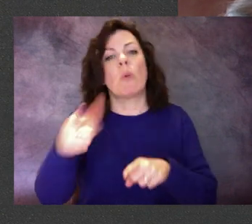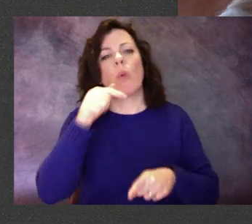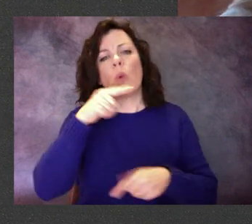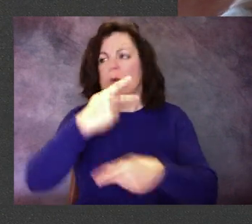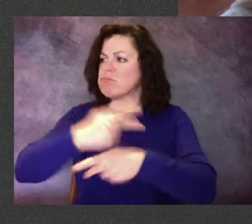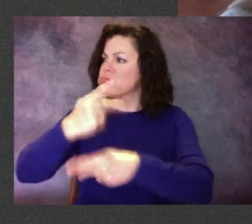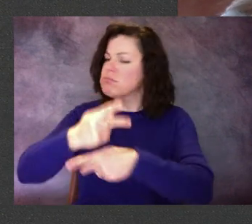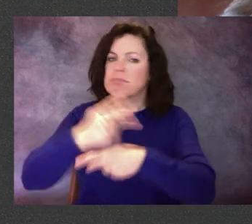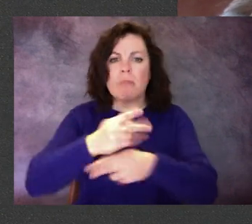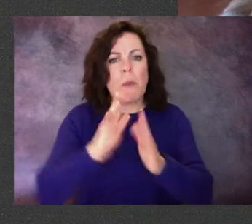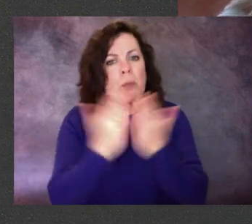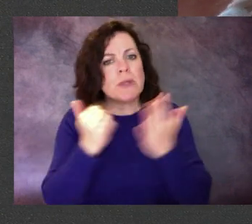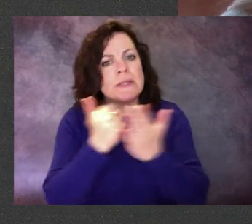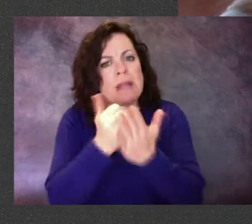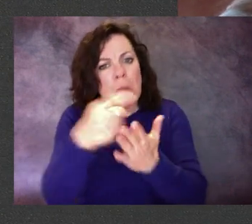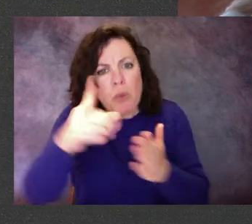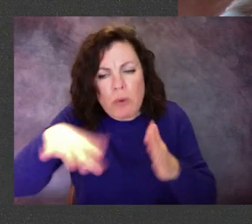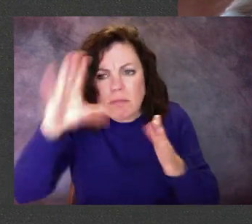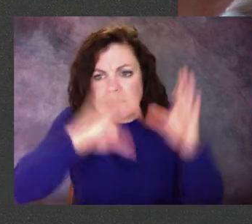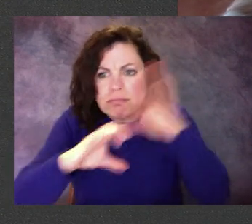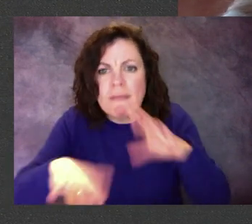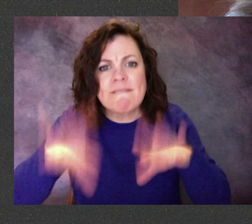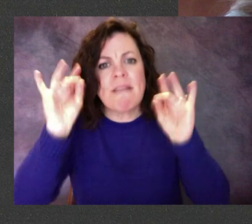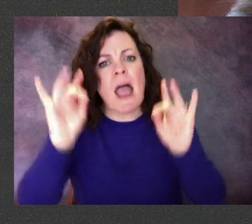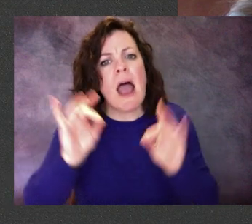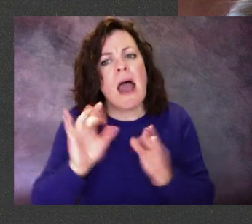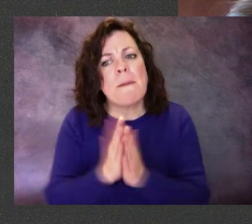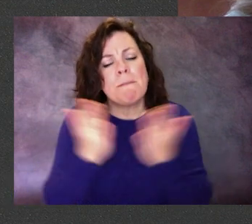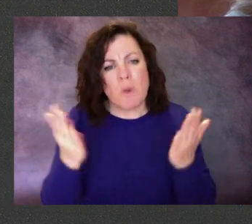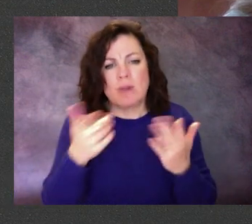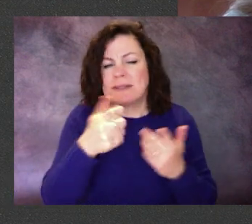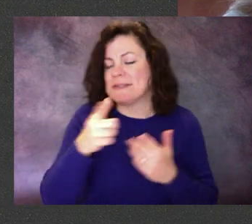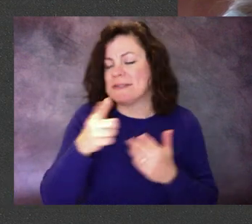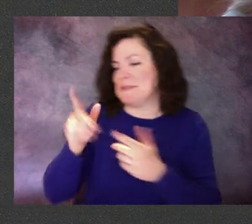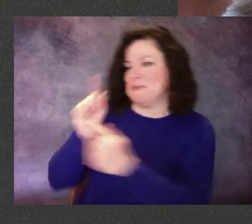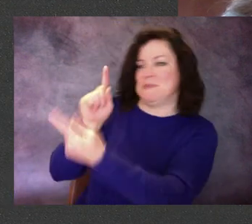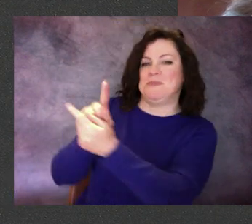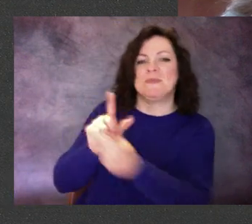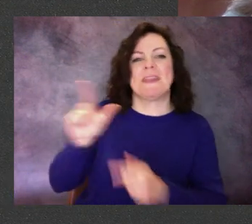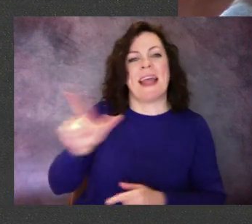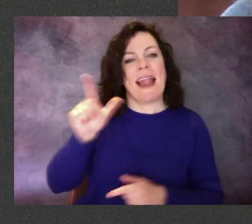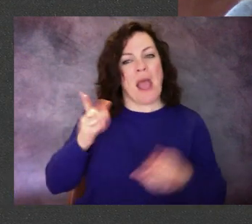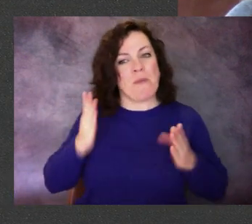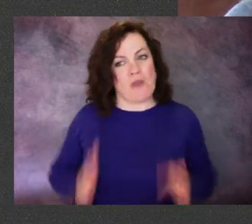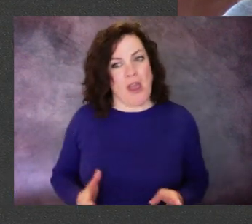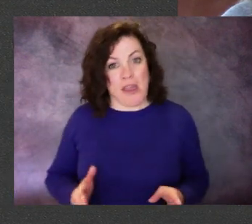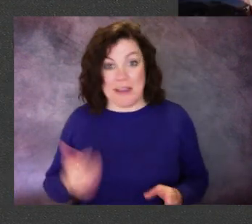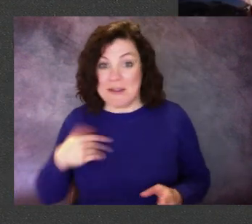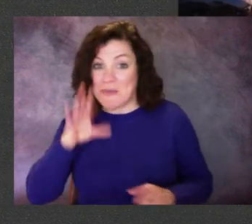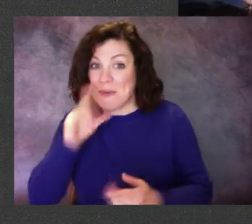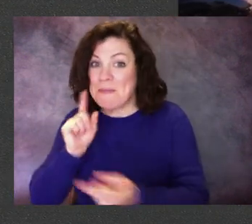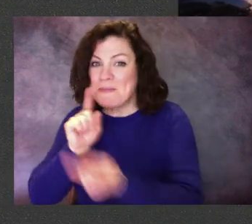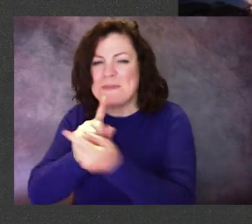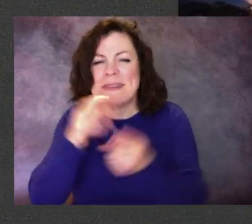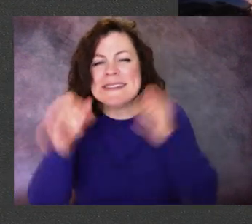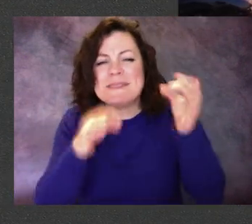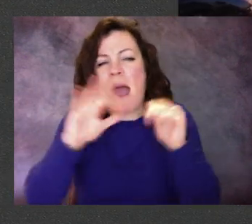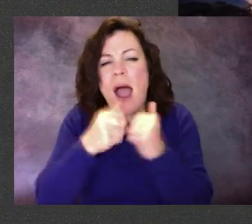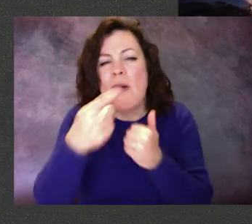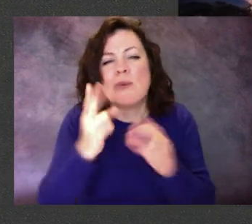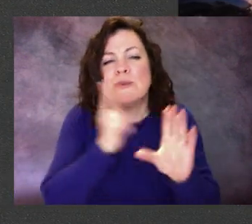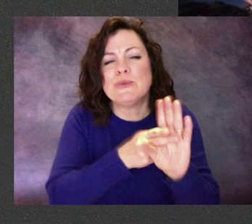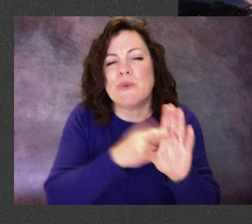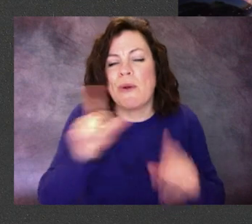you a librarian so they can explain to you how you can join and enjoy the books too. Come with me. So here I am at